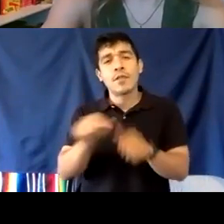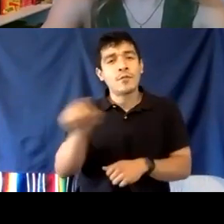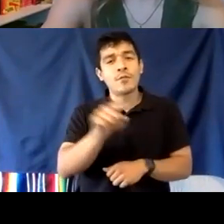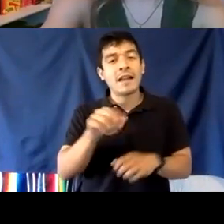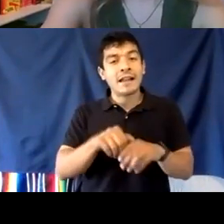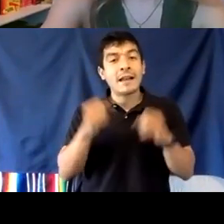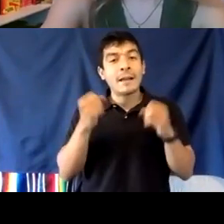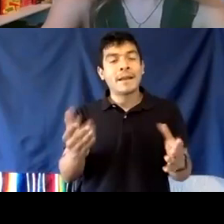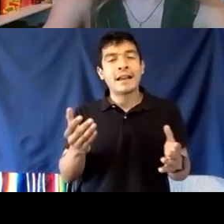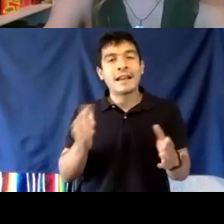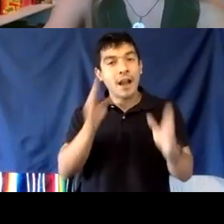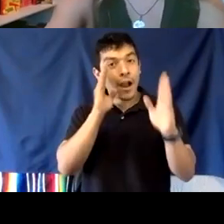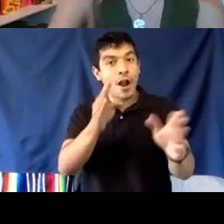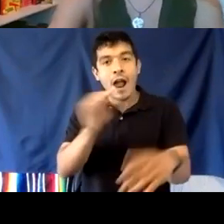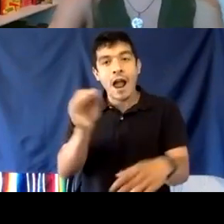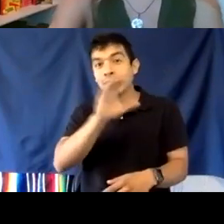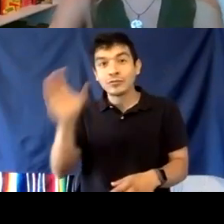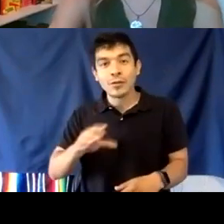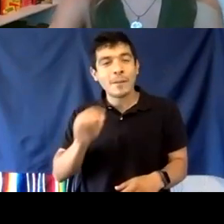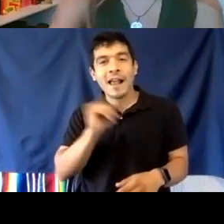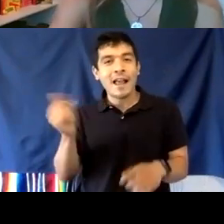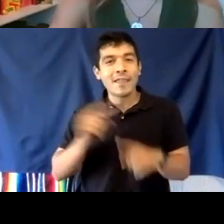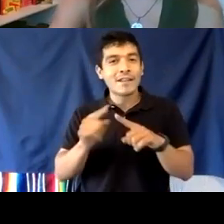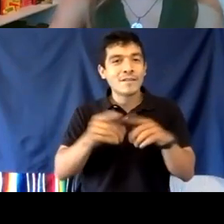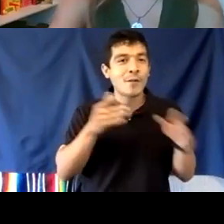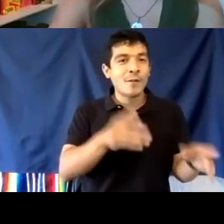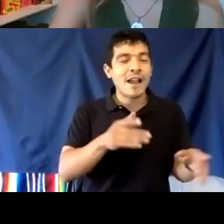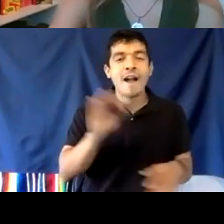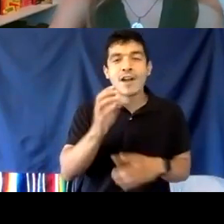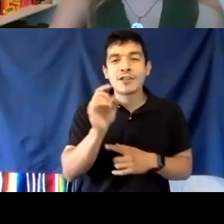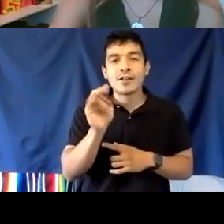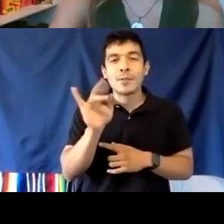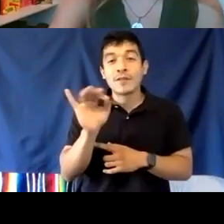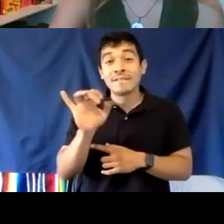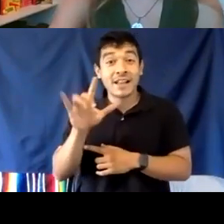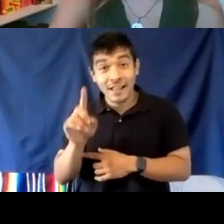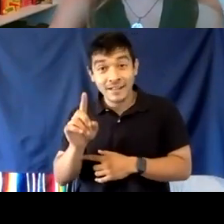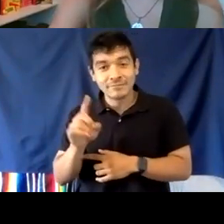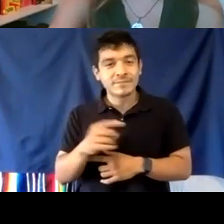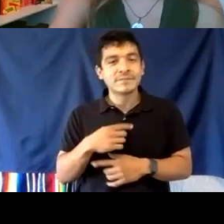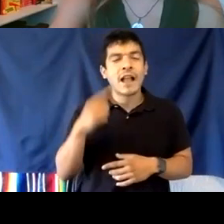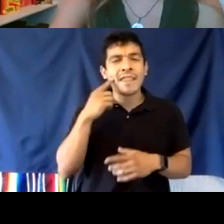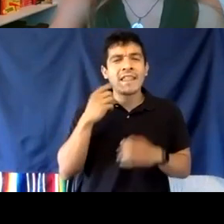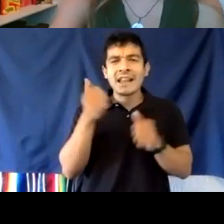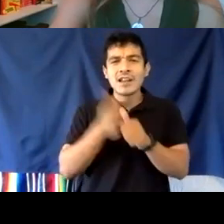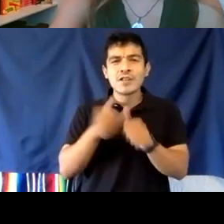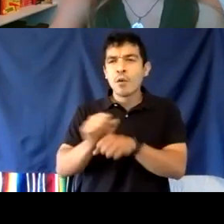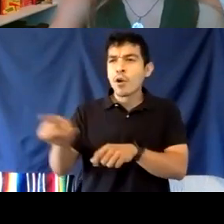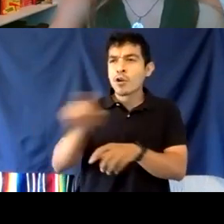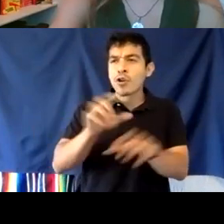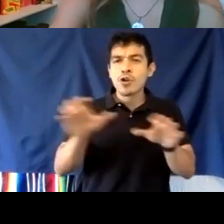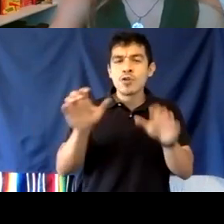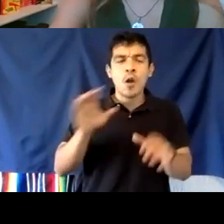know, corridors and Zooms and other arenas of the documentary field. I think that each of the work that you're doing is going to be